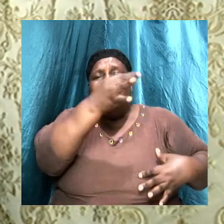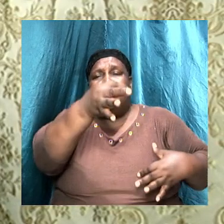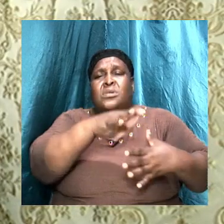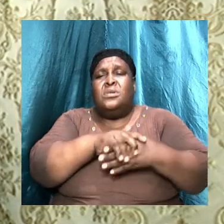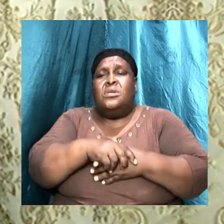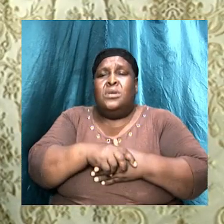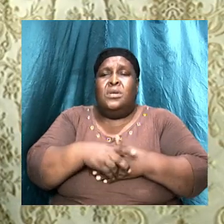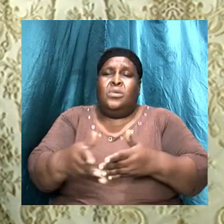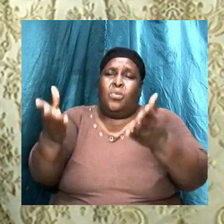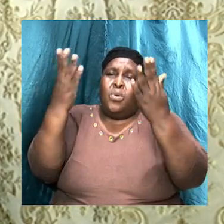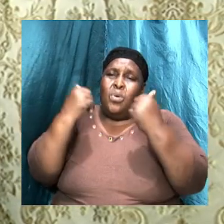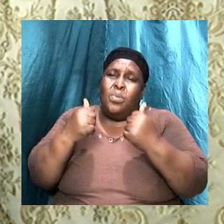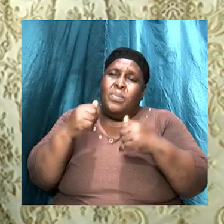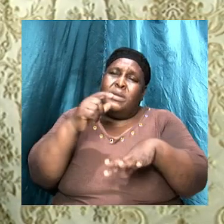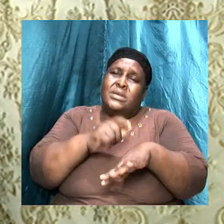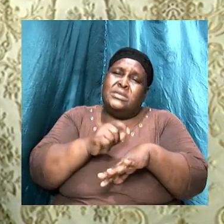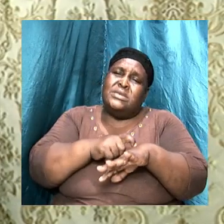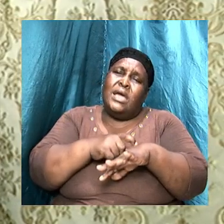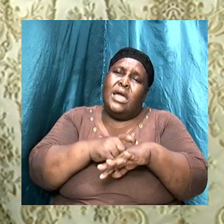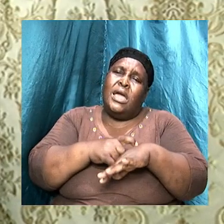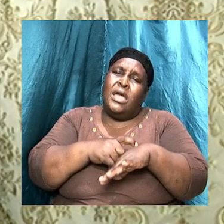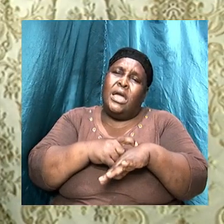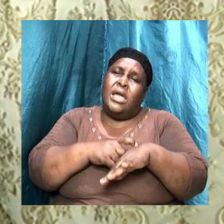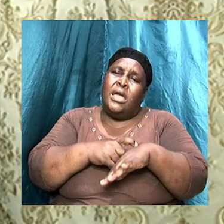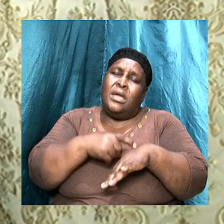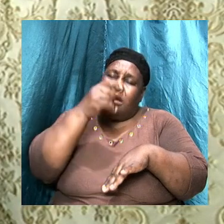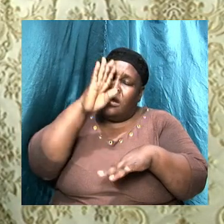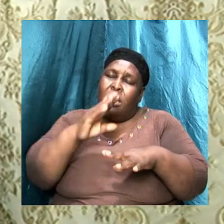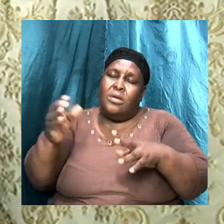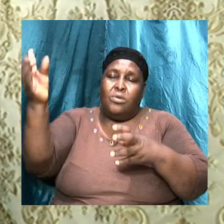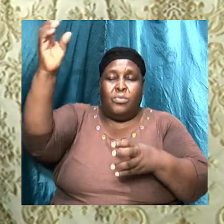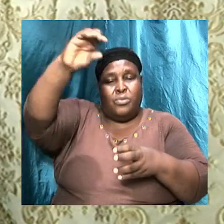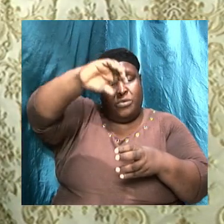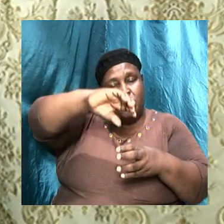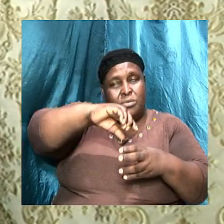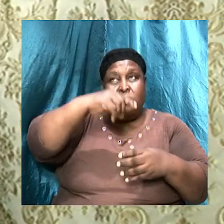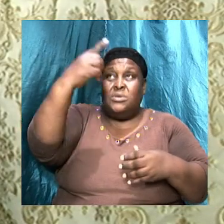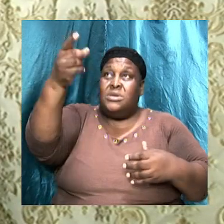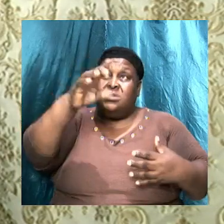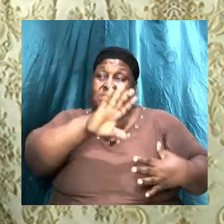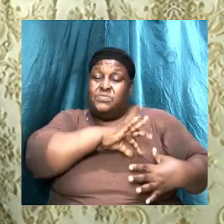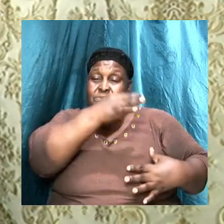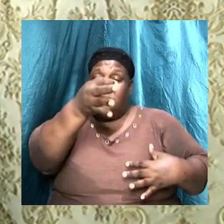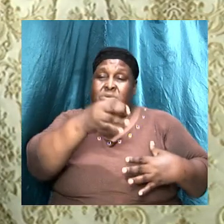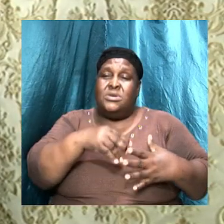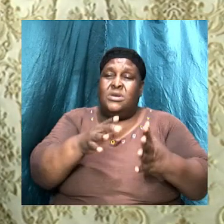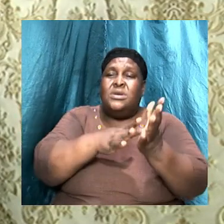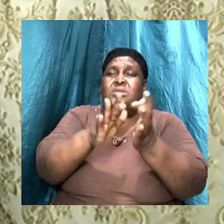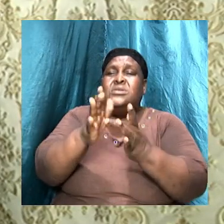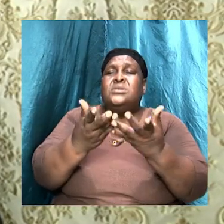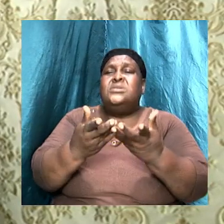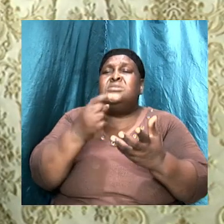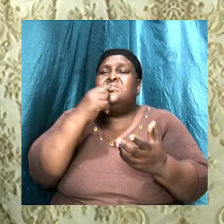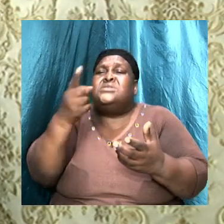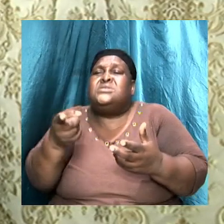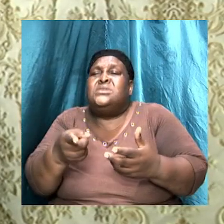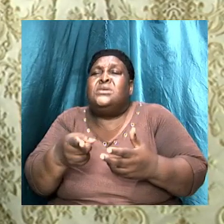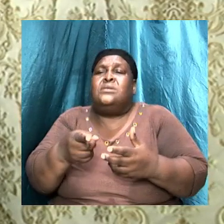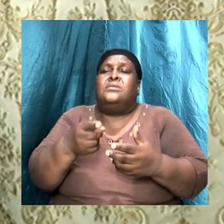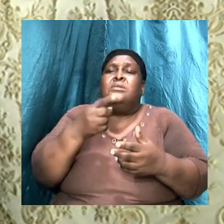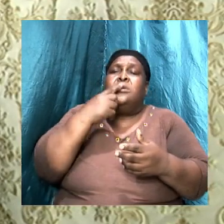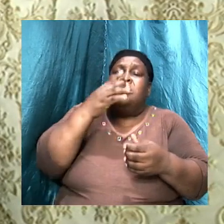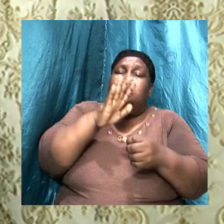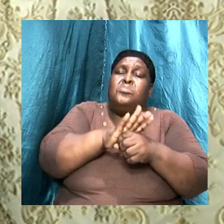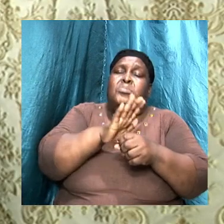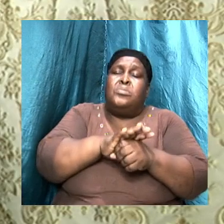forth and there was a time when God would pour out His Spirit amen Jesus said that the Holy Spirit will come he promised to eat the